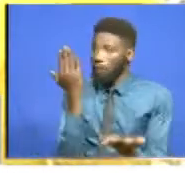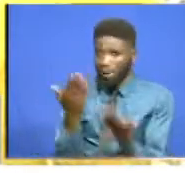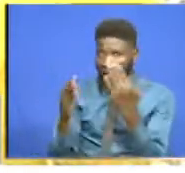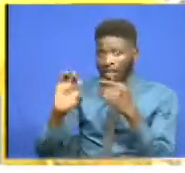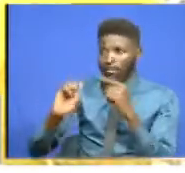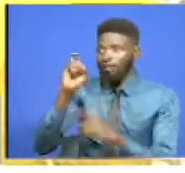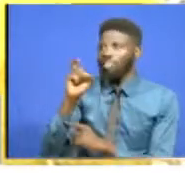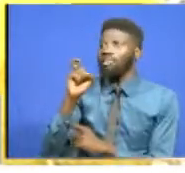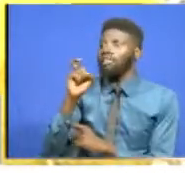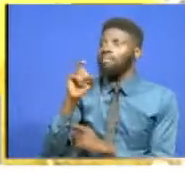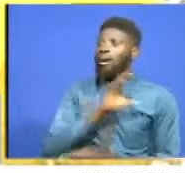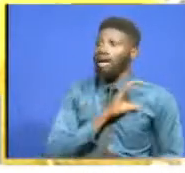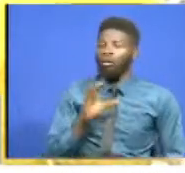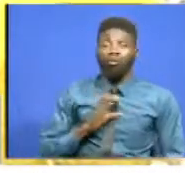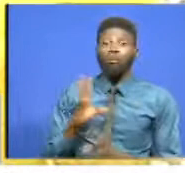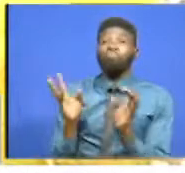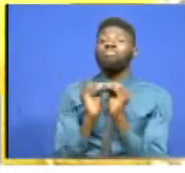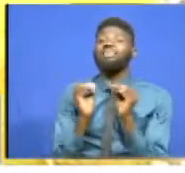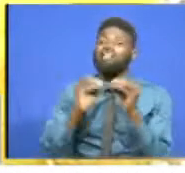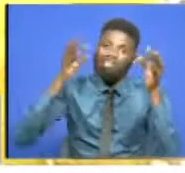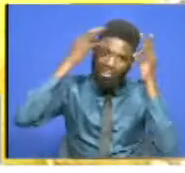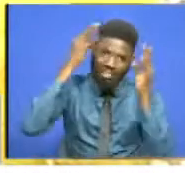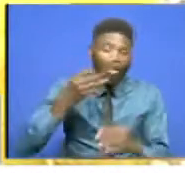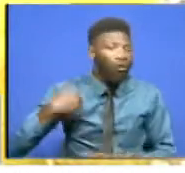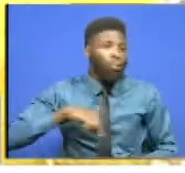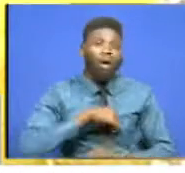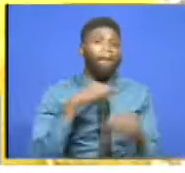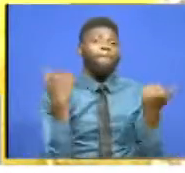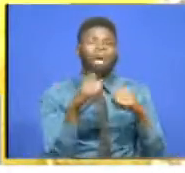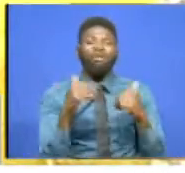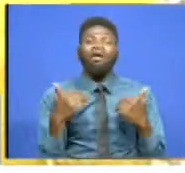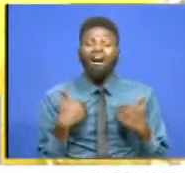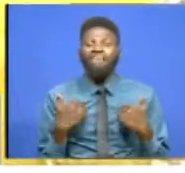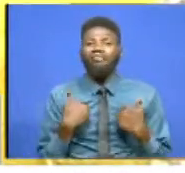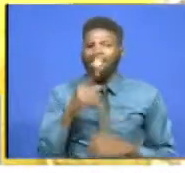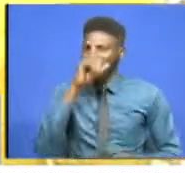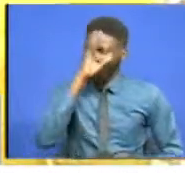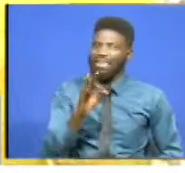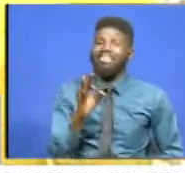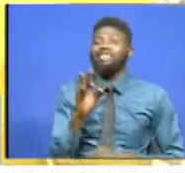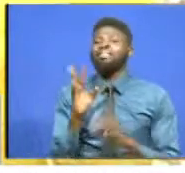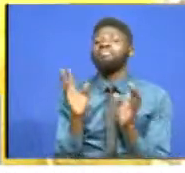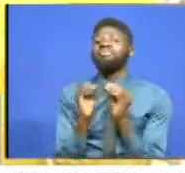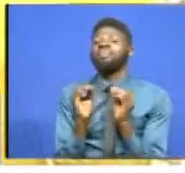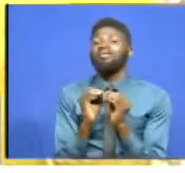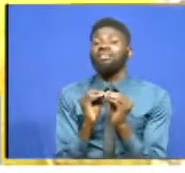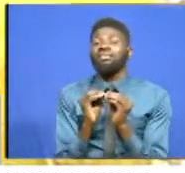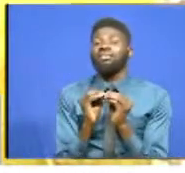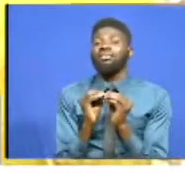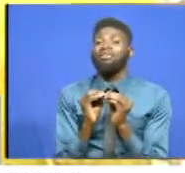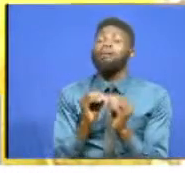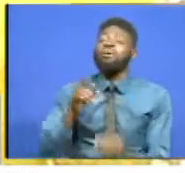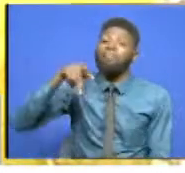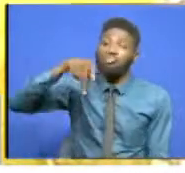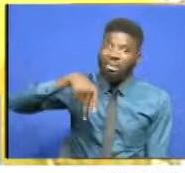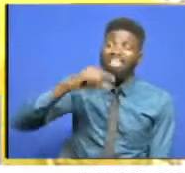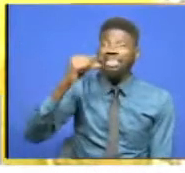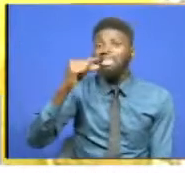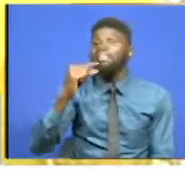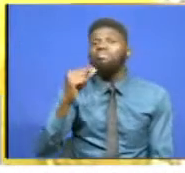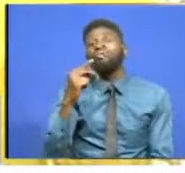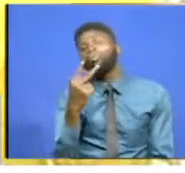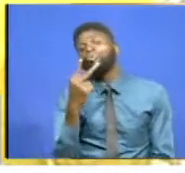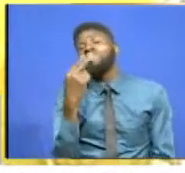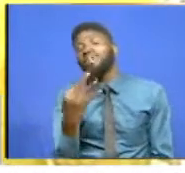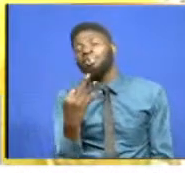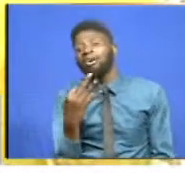made those decisions. So we've not really had serious meetings. The PGs have just been maybe two or three. They're completely, you know, let me say all inclusive